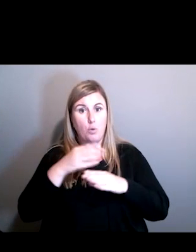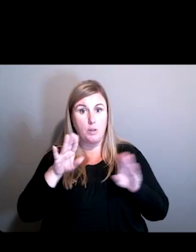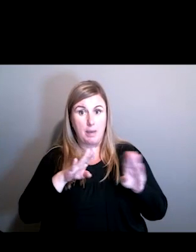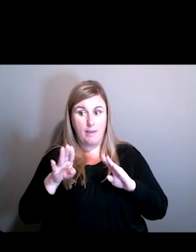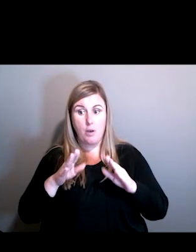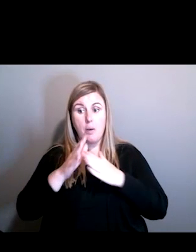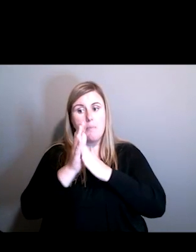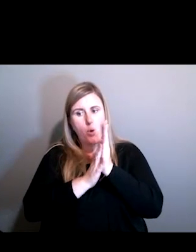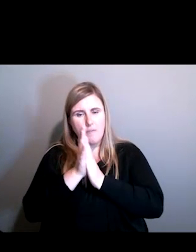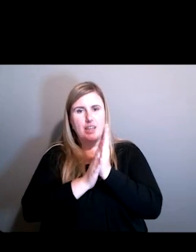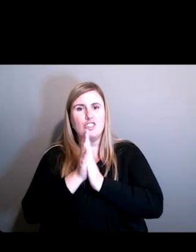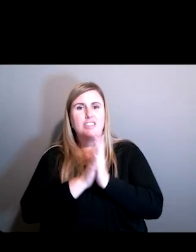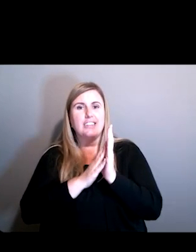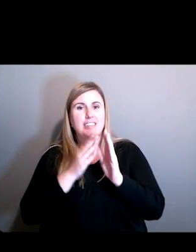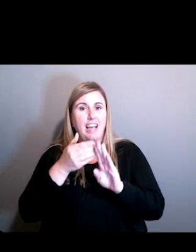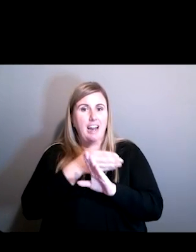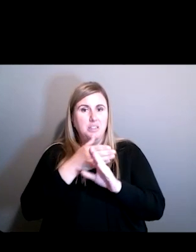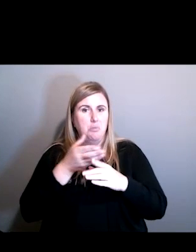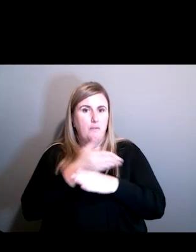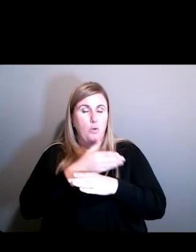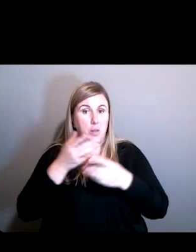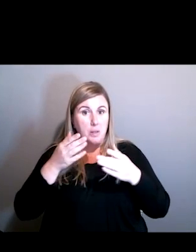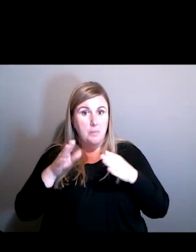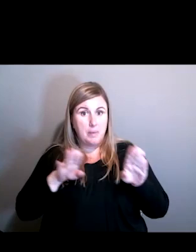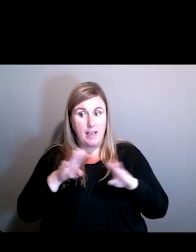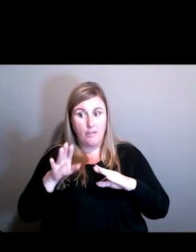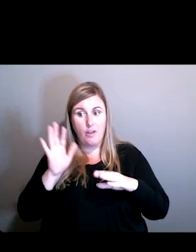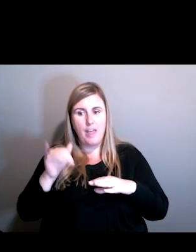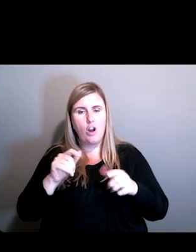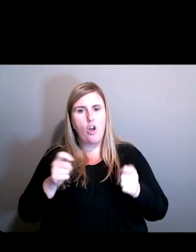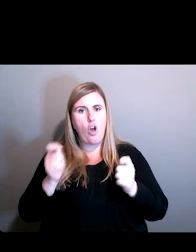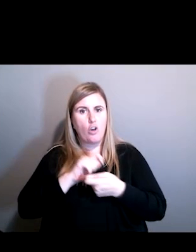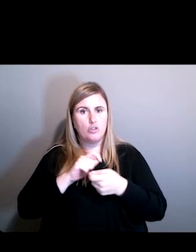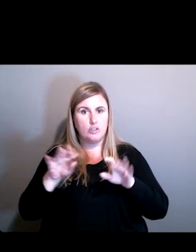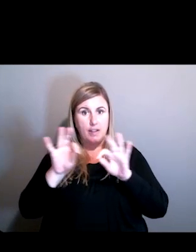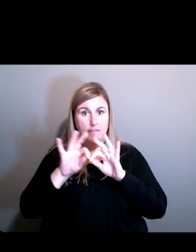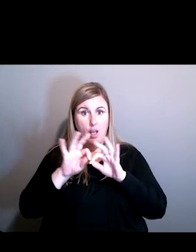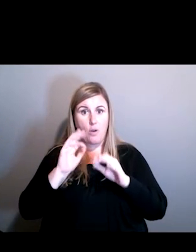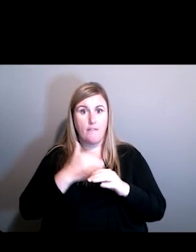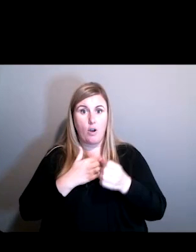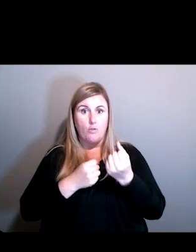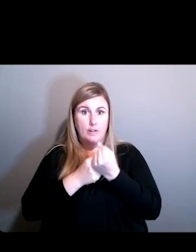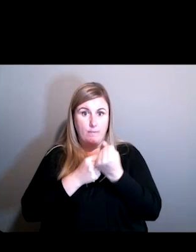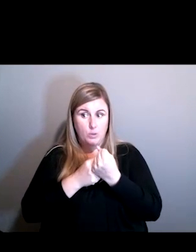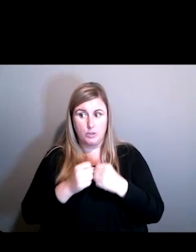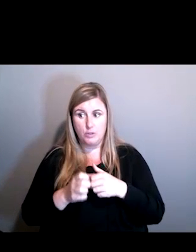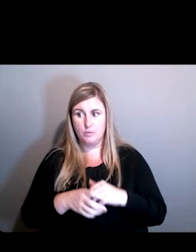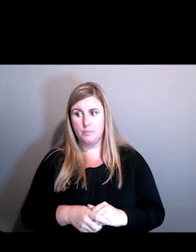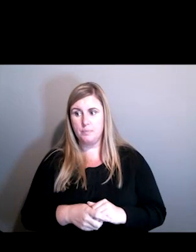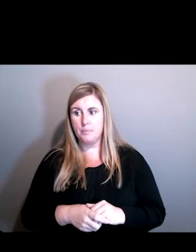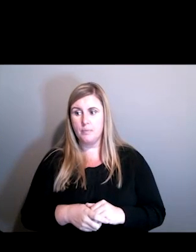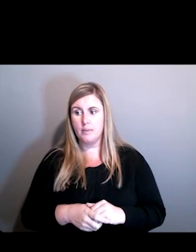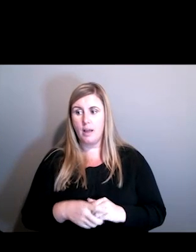behavior. Motivation is an antecedent that occurs before behavior that alters the value of our